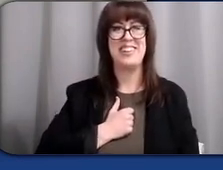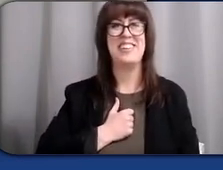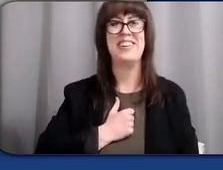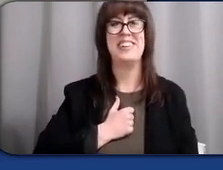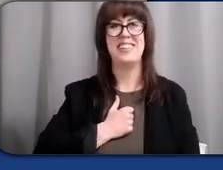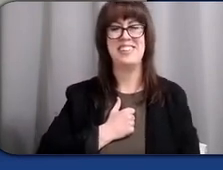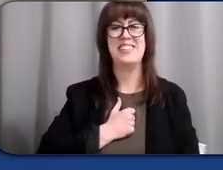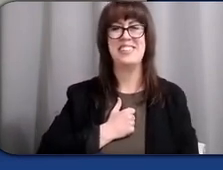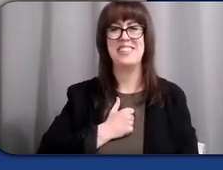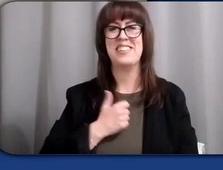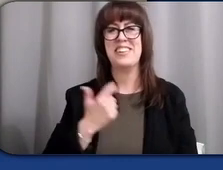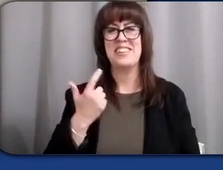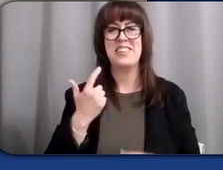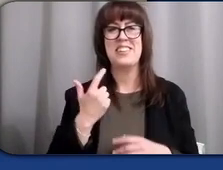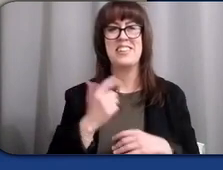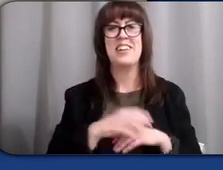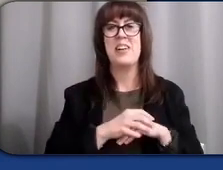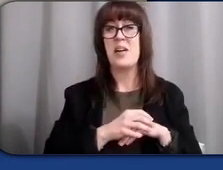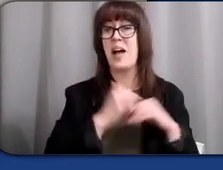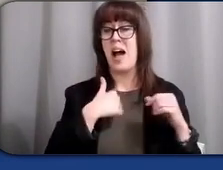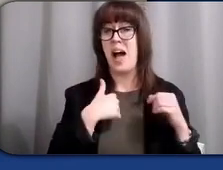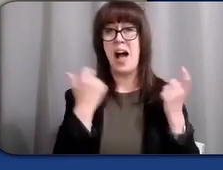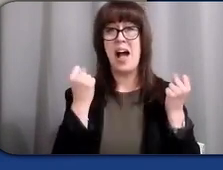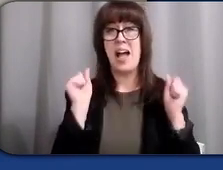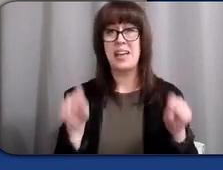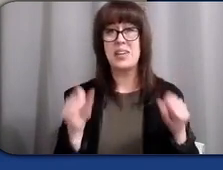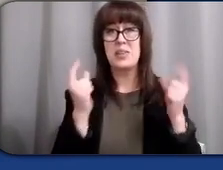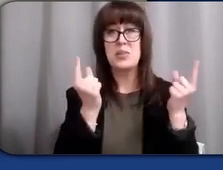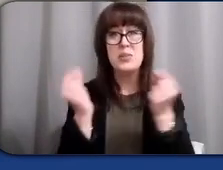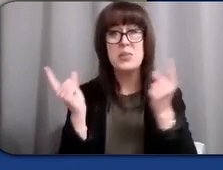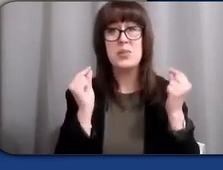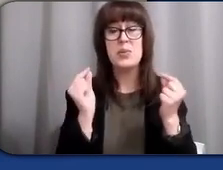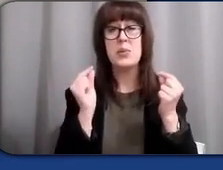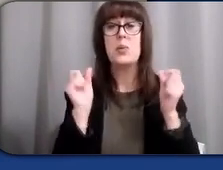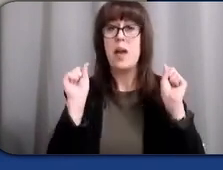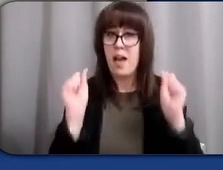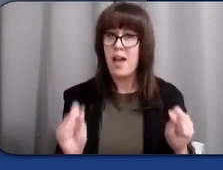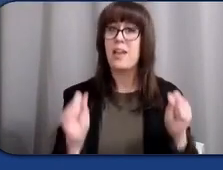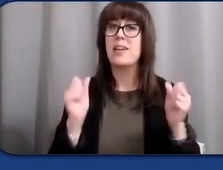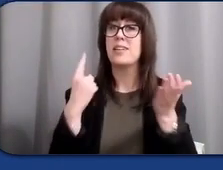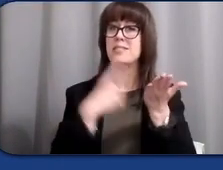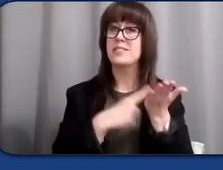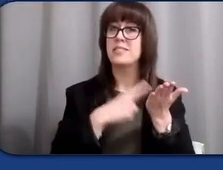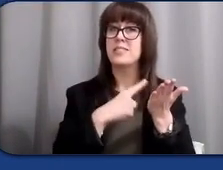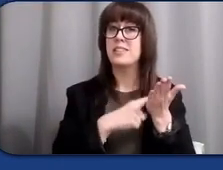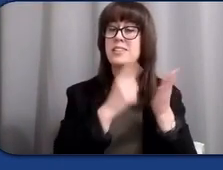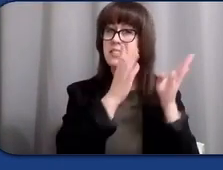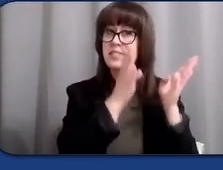but I can walk us through the plans if you want to bring up.